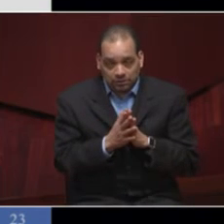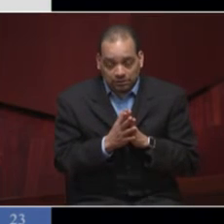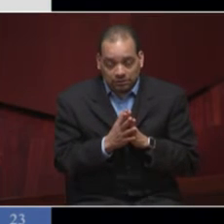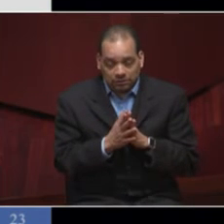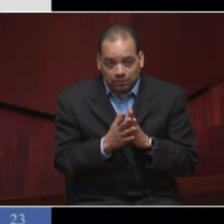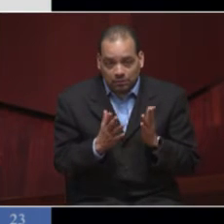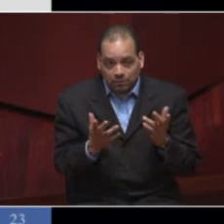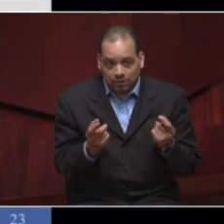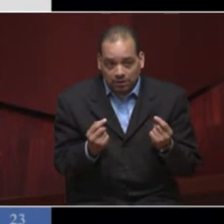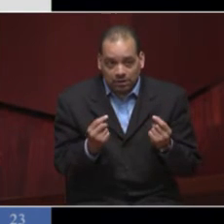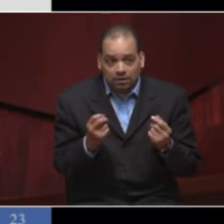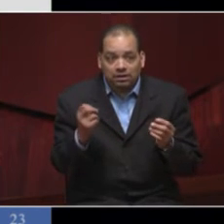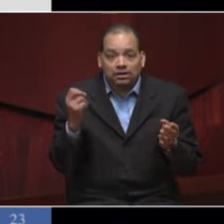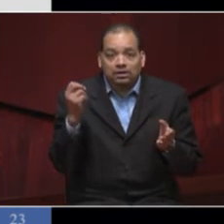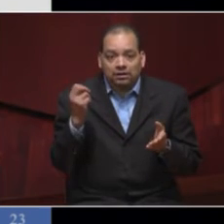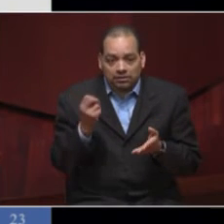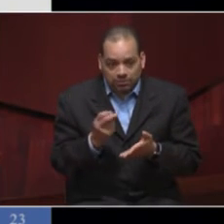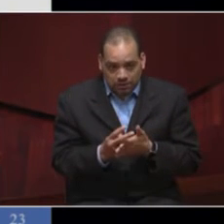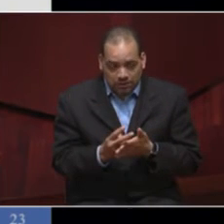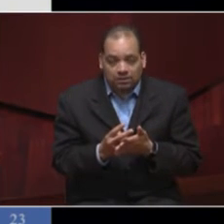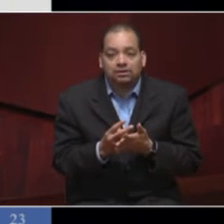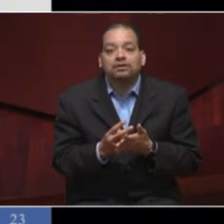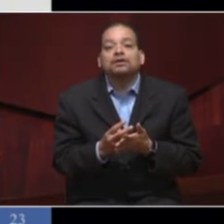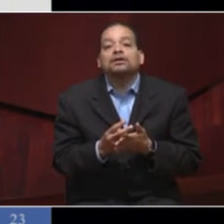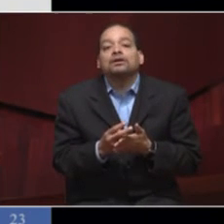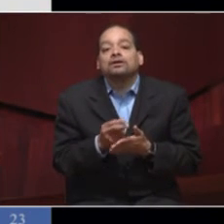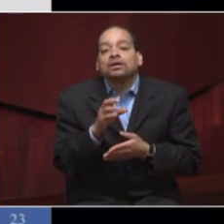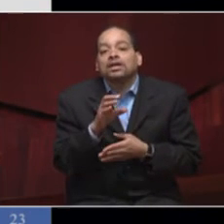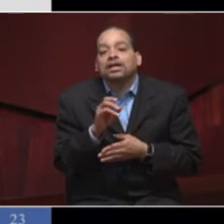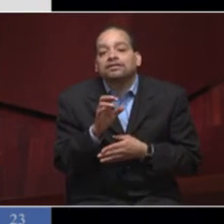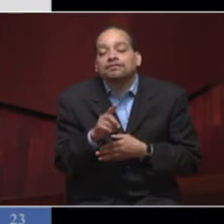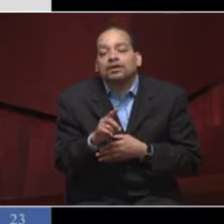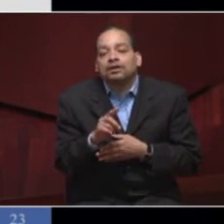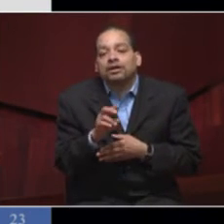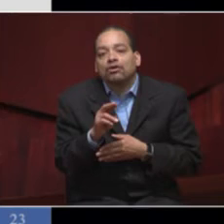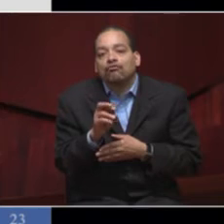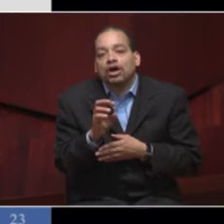a completed classified records transfer checklist, which is in a form